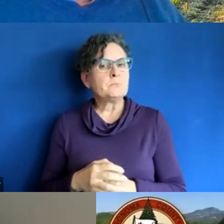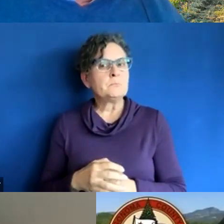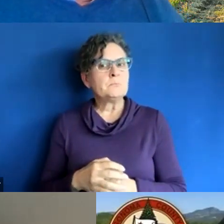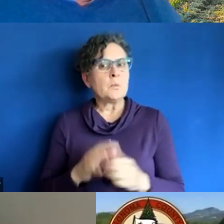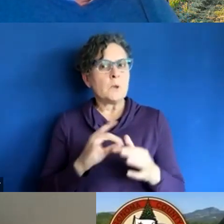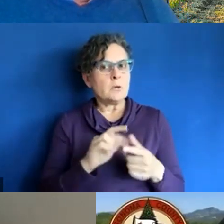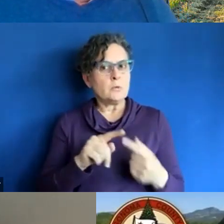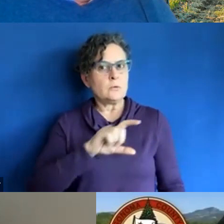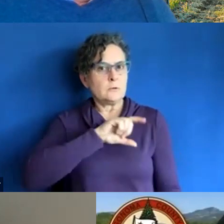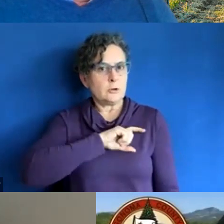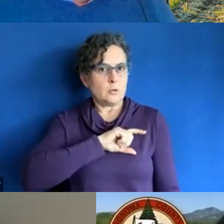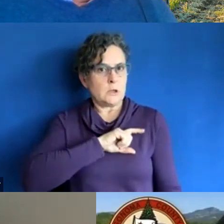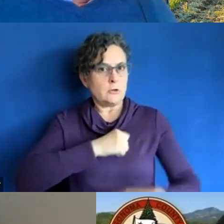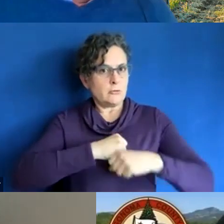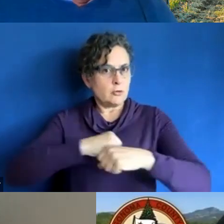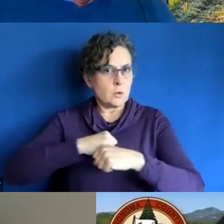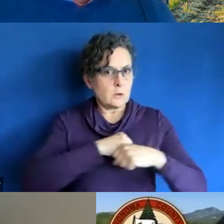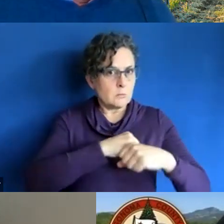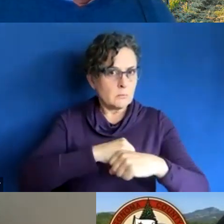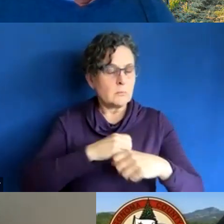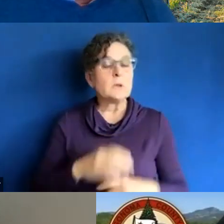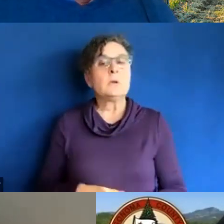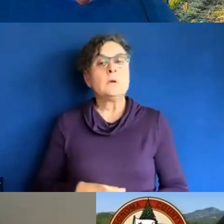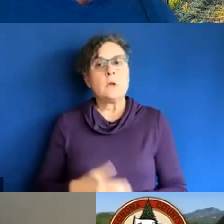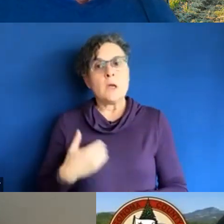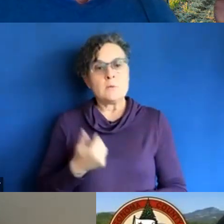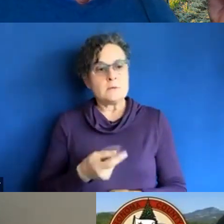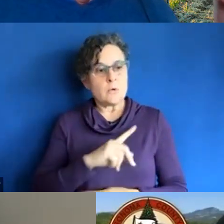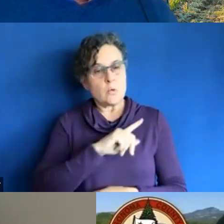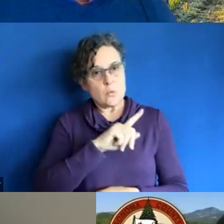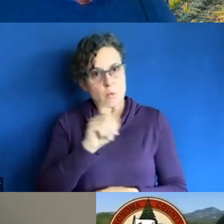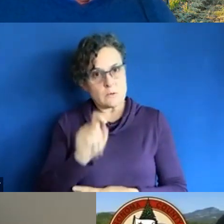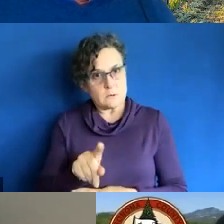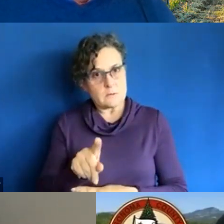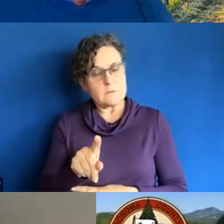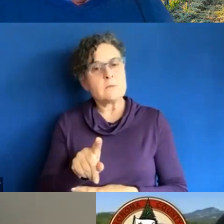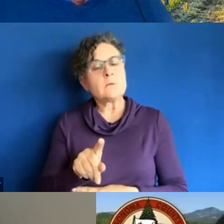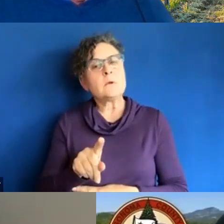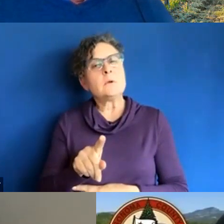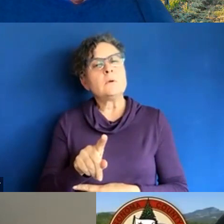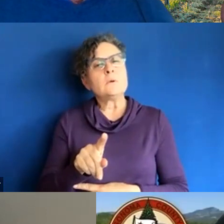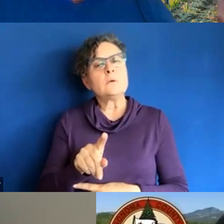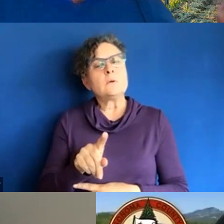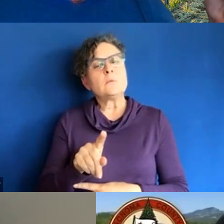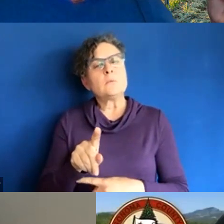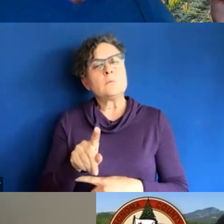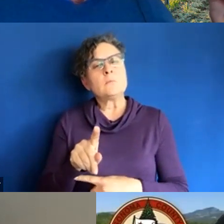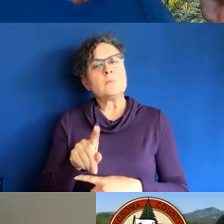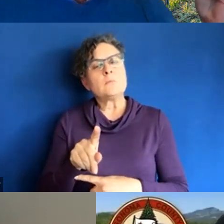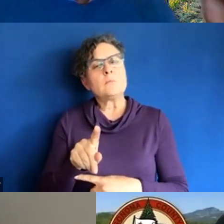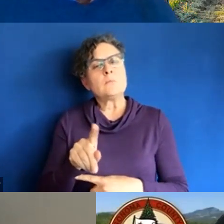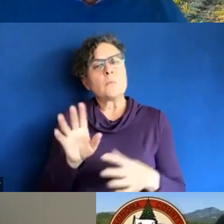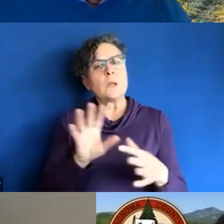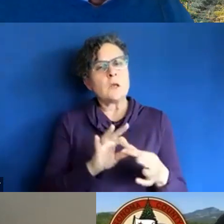security, we do have several questions related to what happens to those